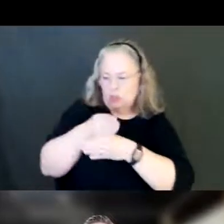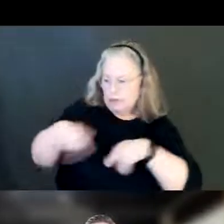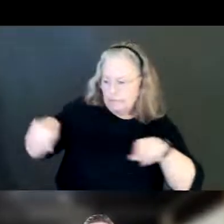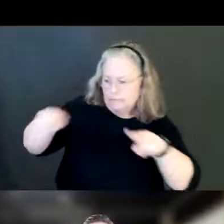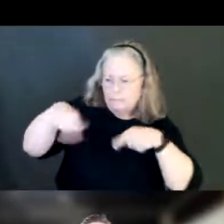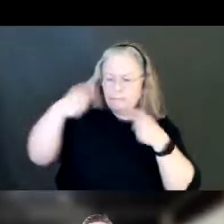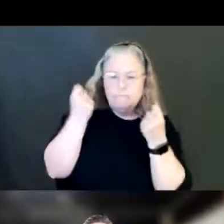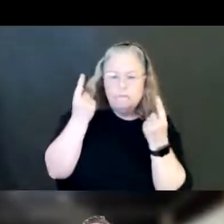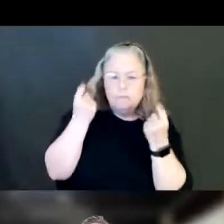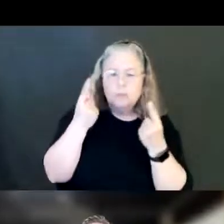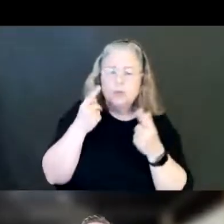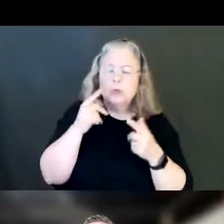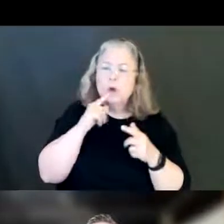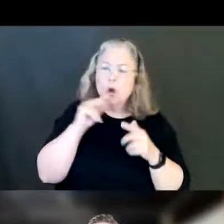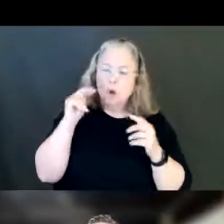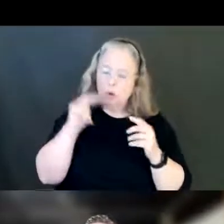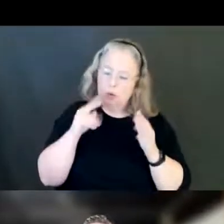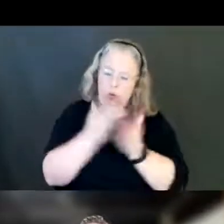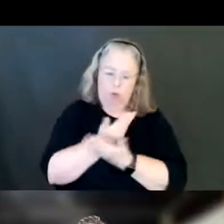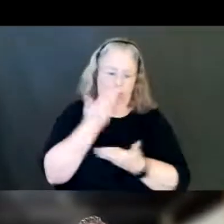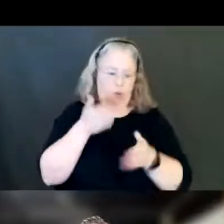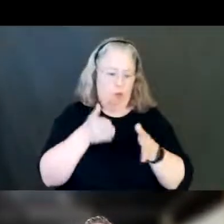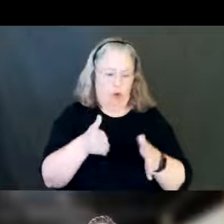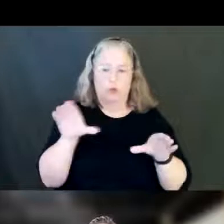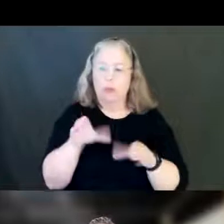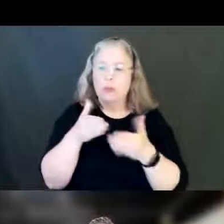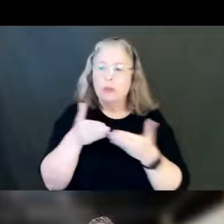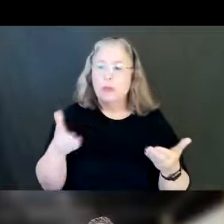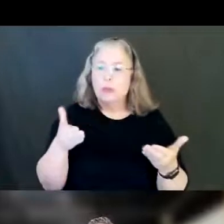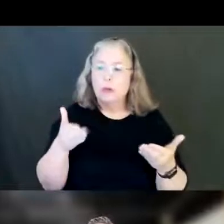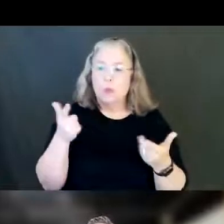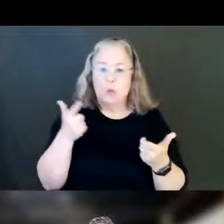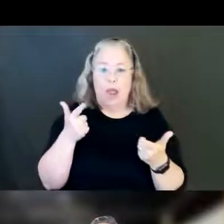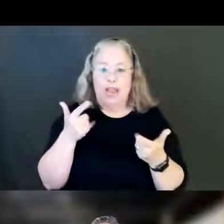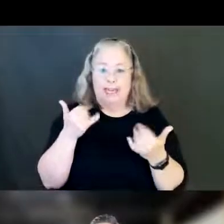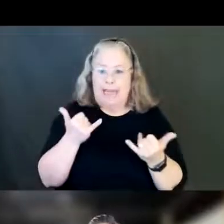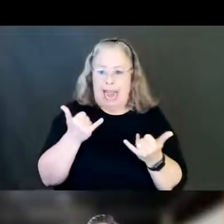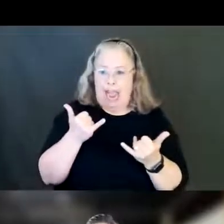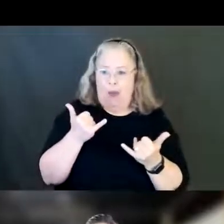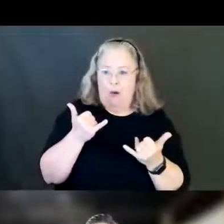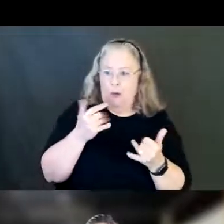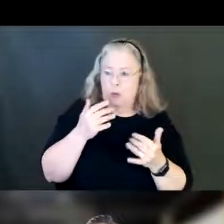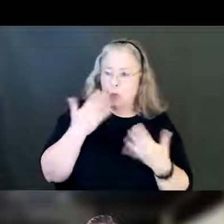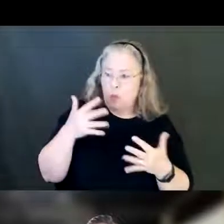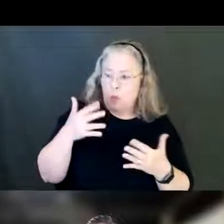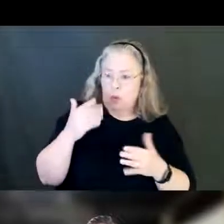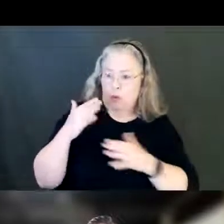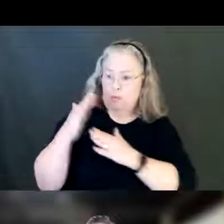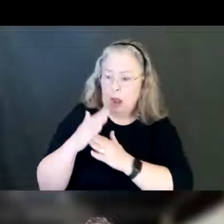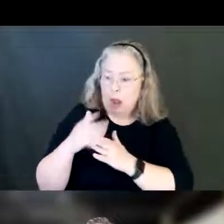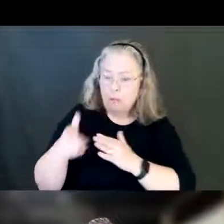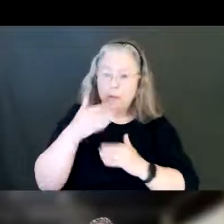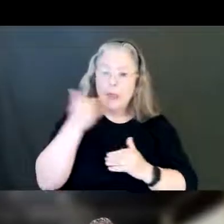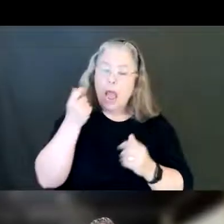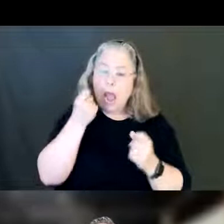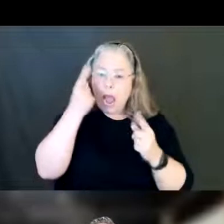So looking at ways and new ways of doing things and what's cutting edge, and understanding together how